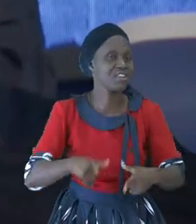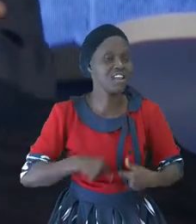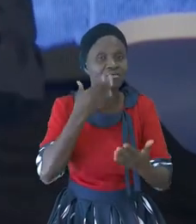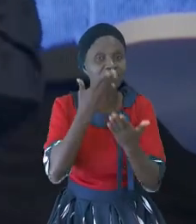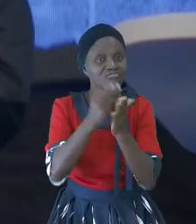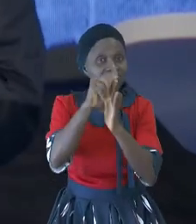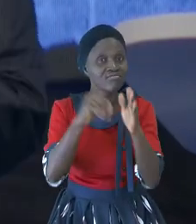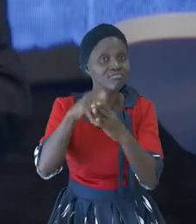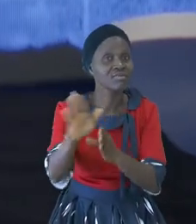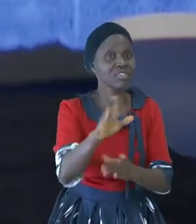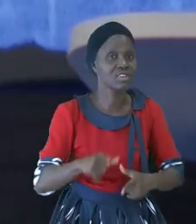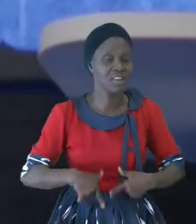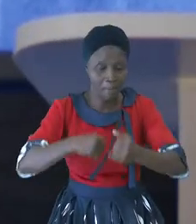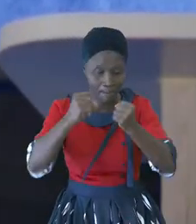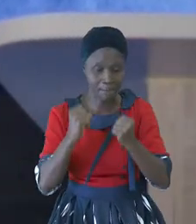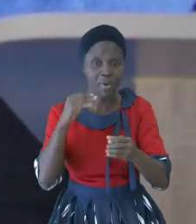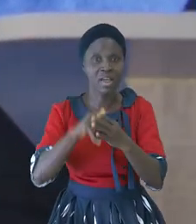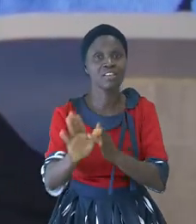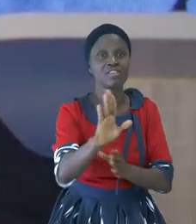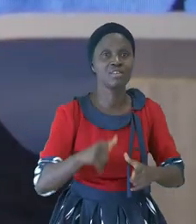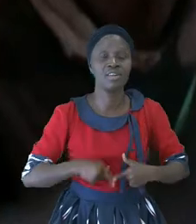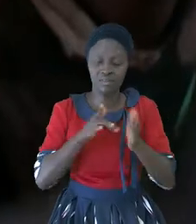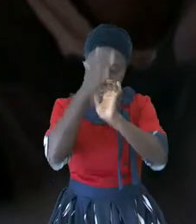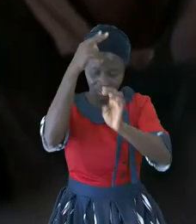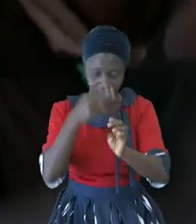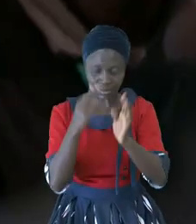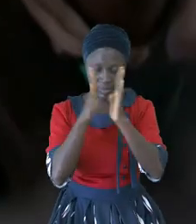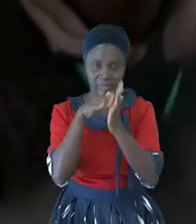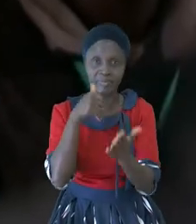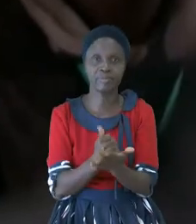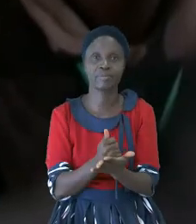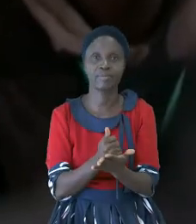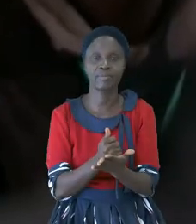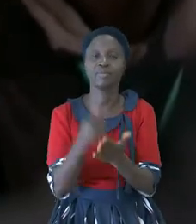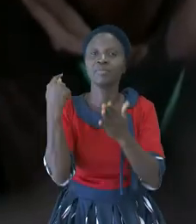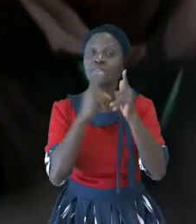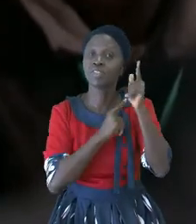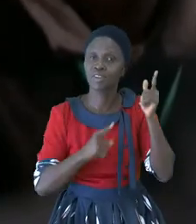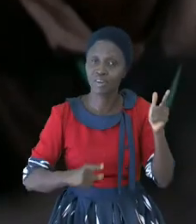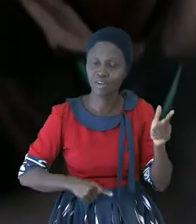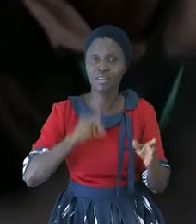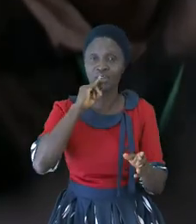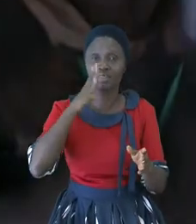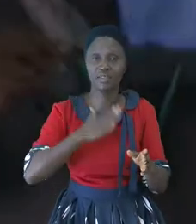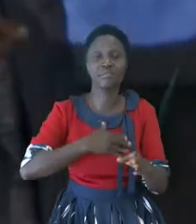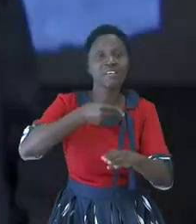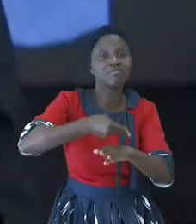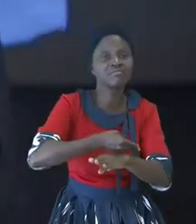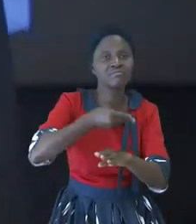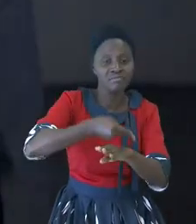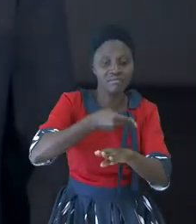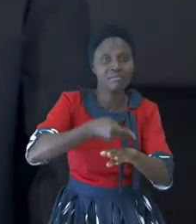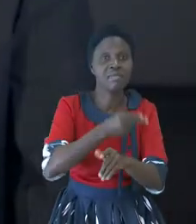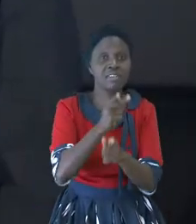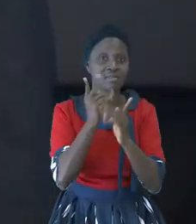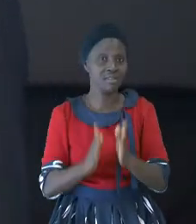life, power in your life, in Jesus' name. The Lord is my shepherd, I will not lack